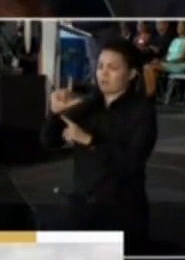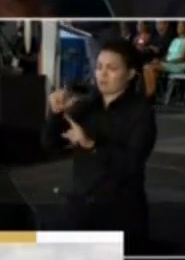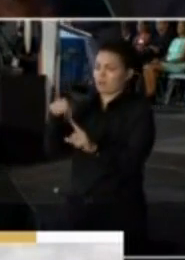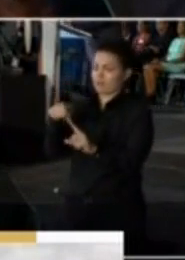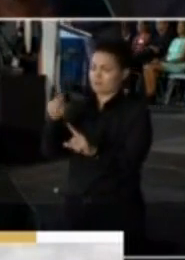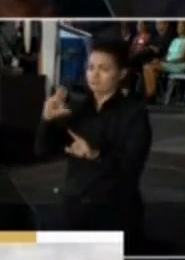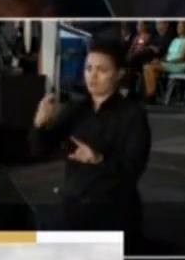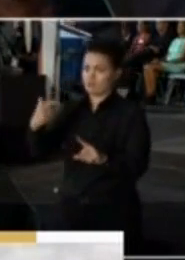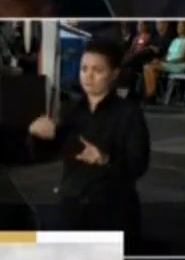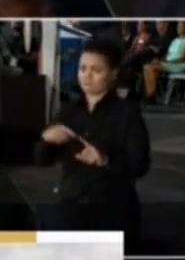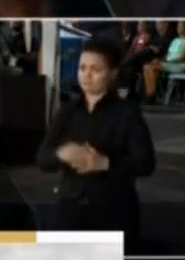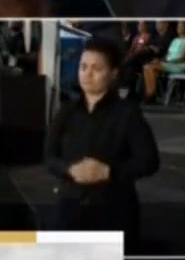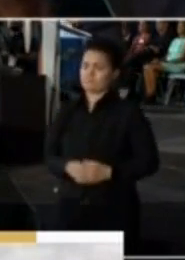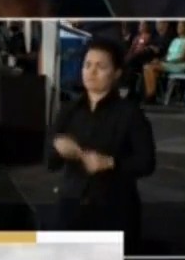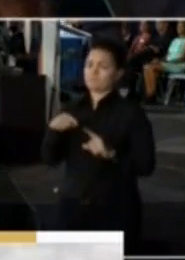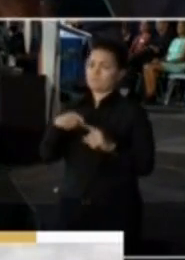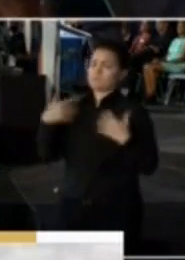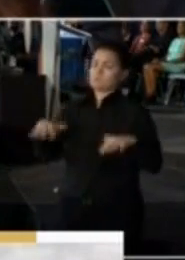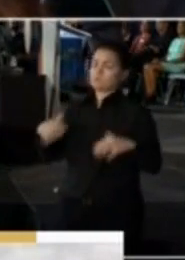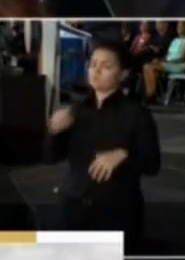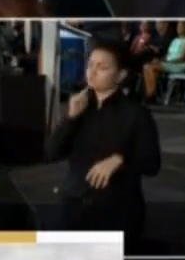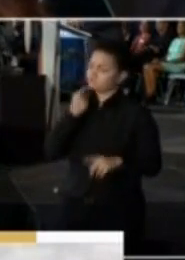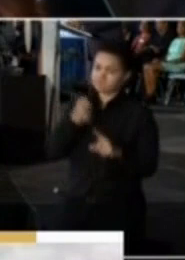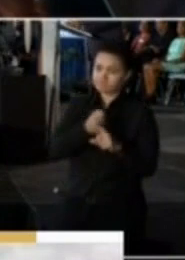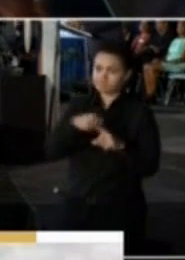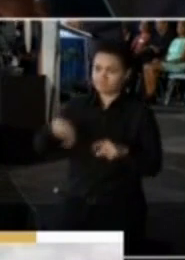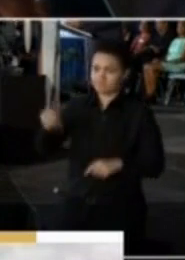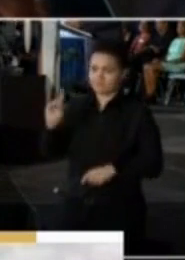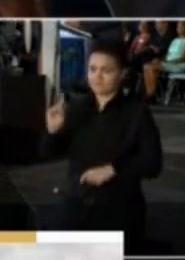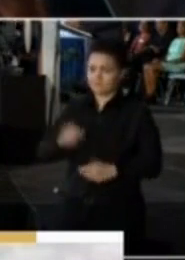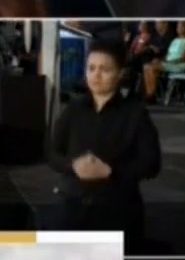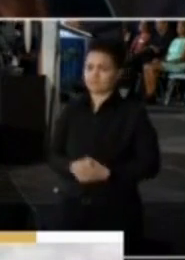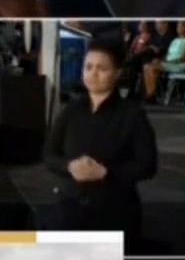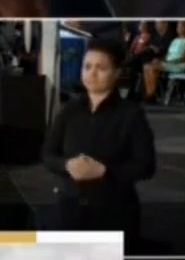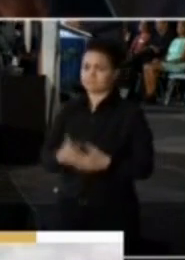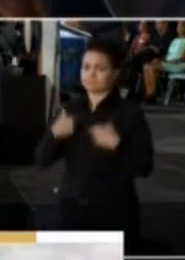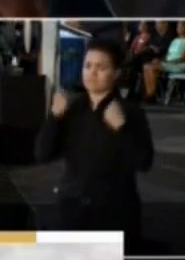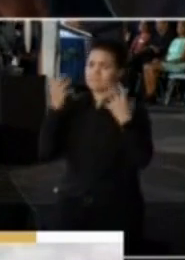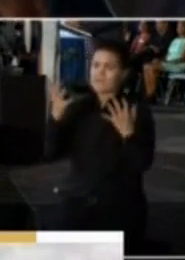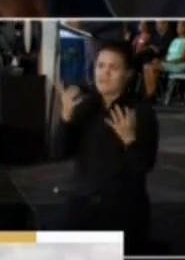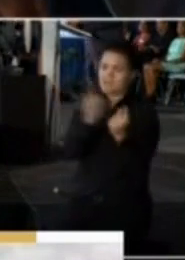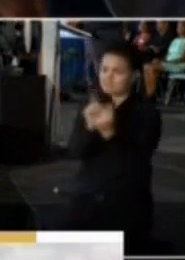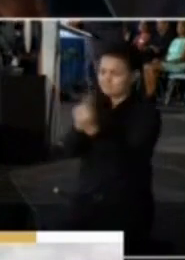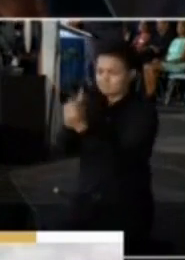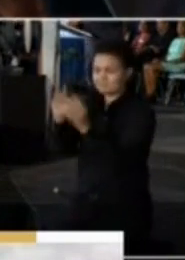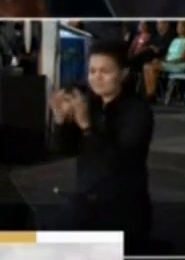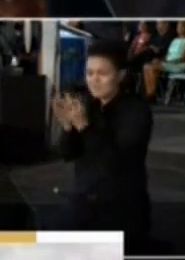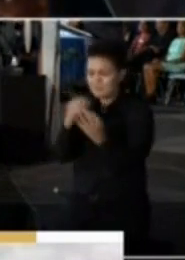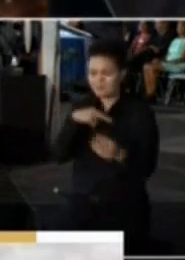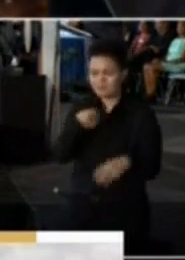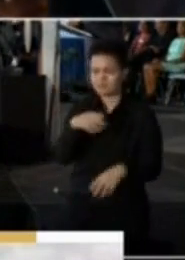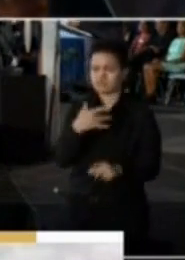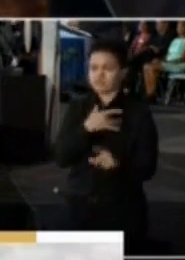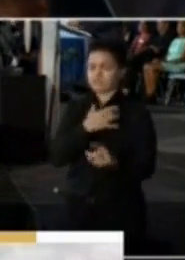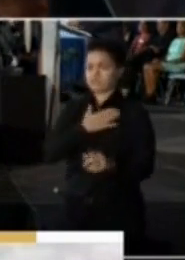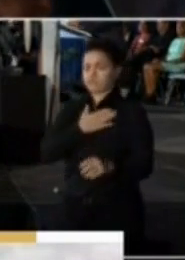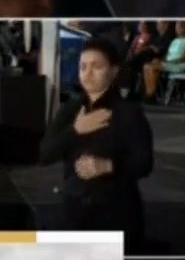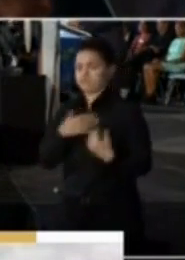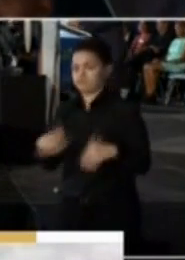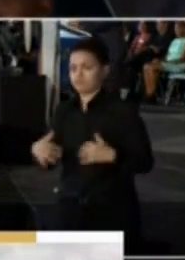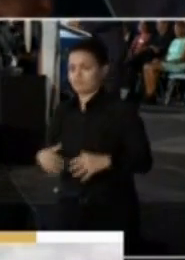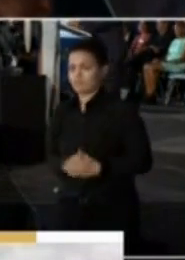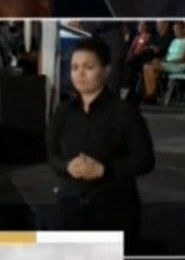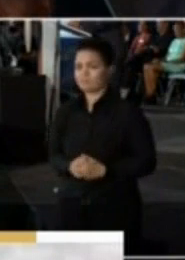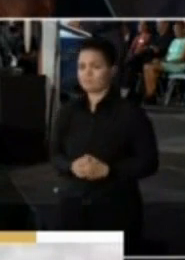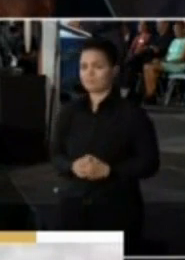with families and listened to their stories of how their loved ones were taken by this poison, the reality of the situation